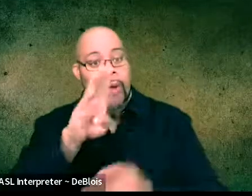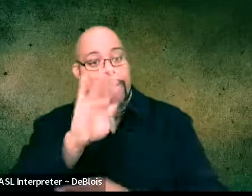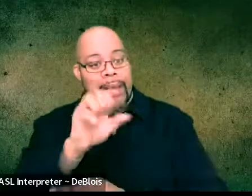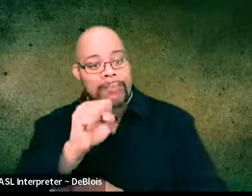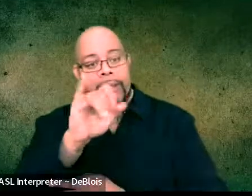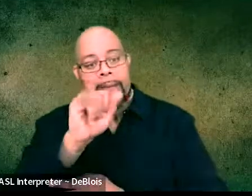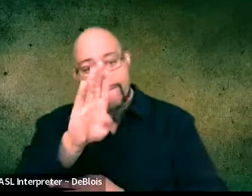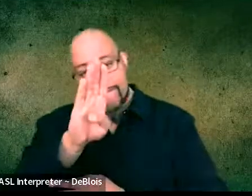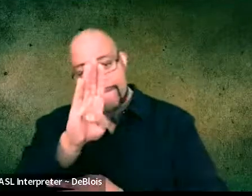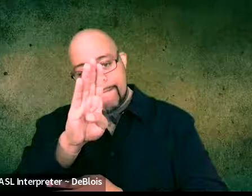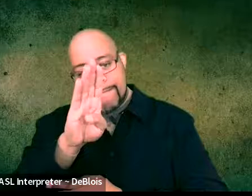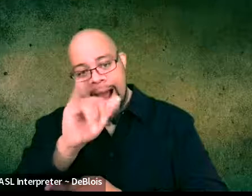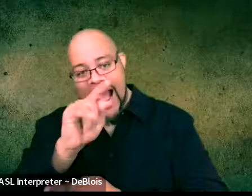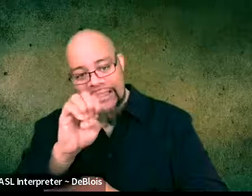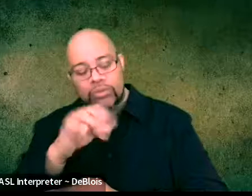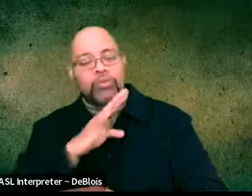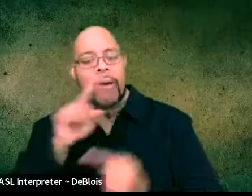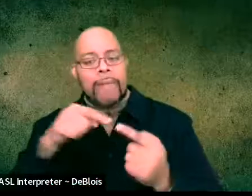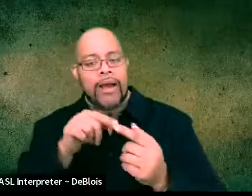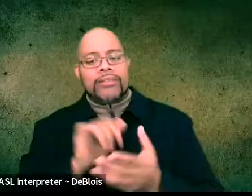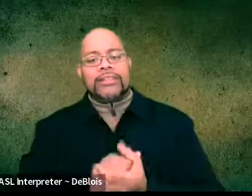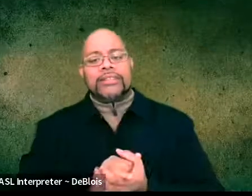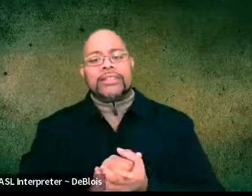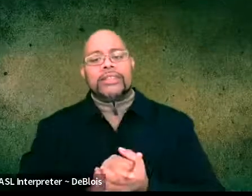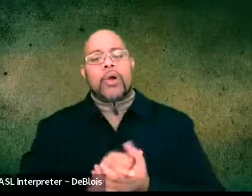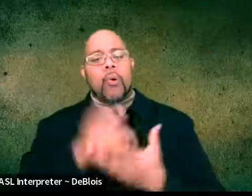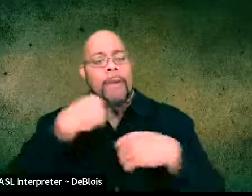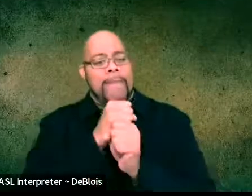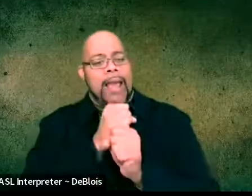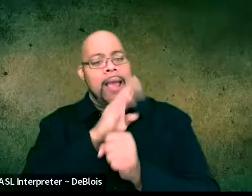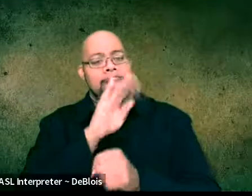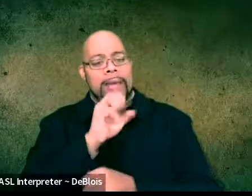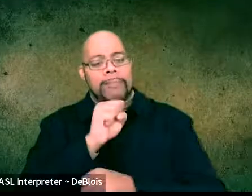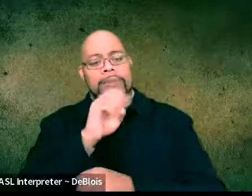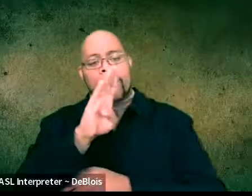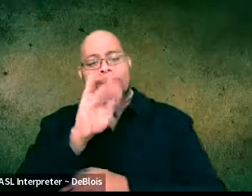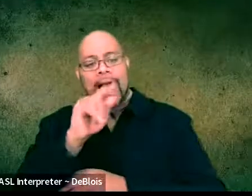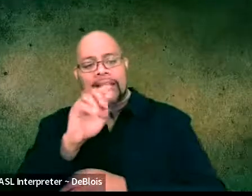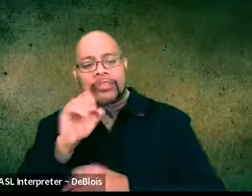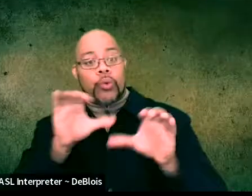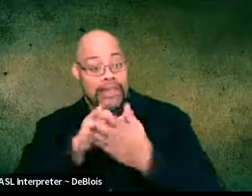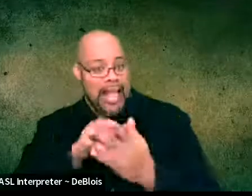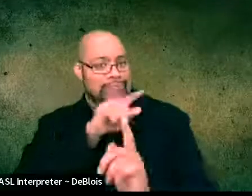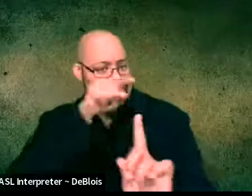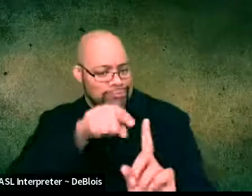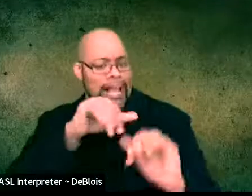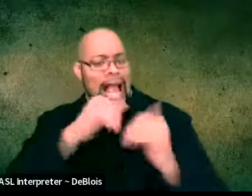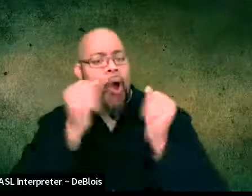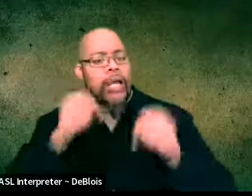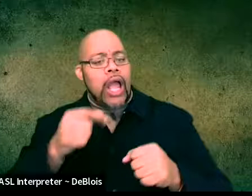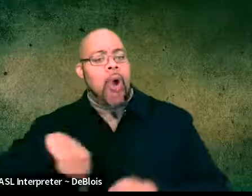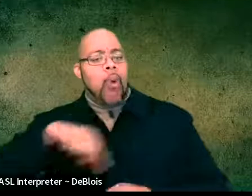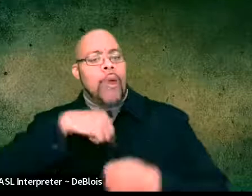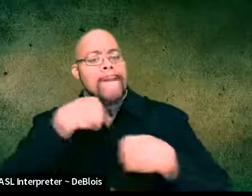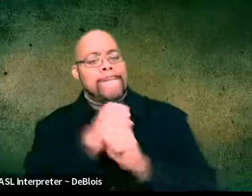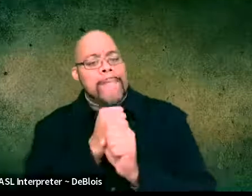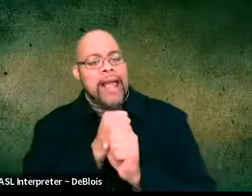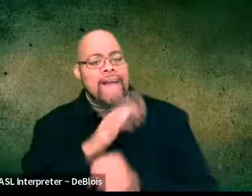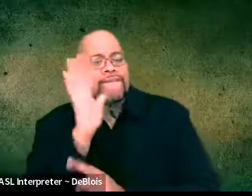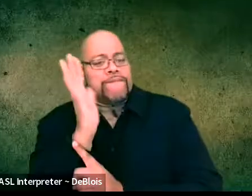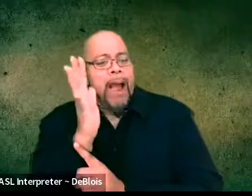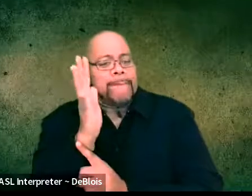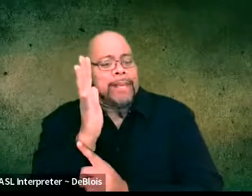Bites. What we're going to be talking about next is that I think we created BIMS Bites to do exactly that. How can we create